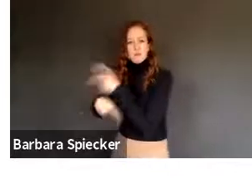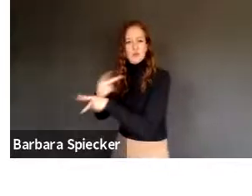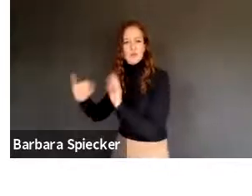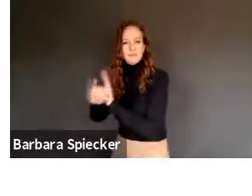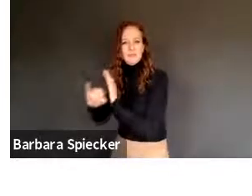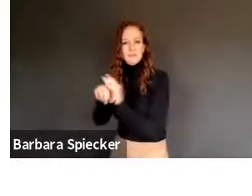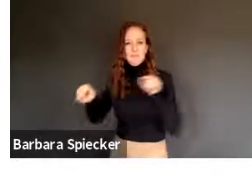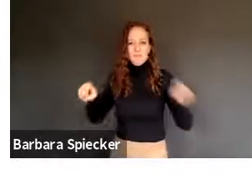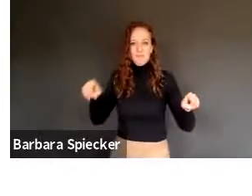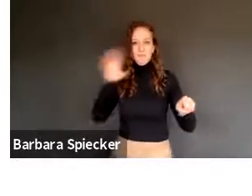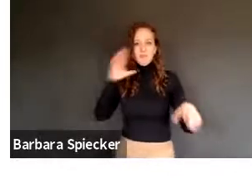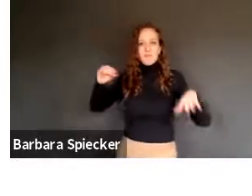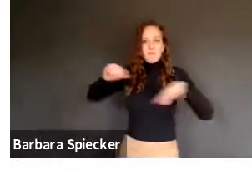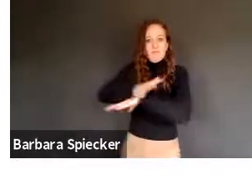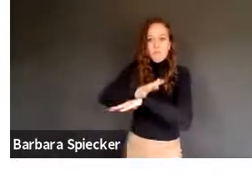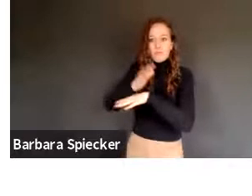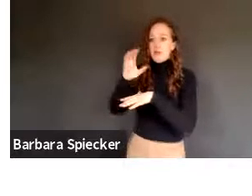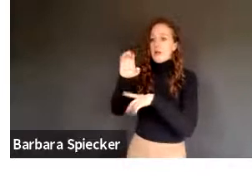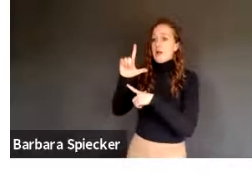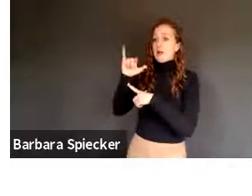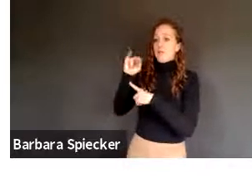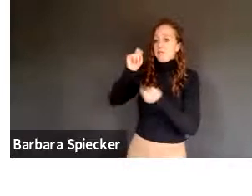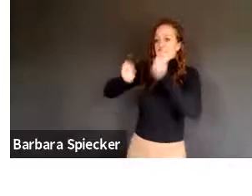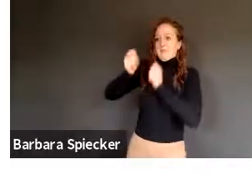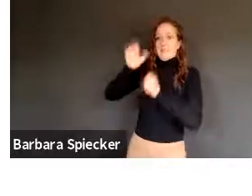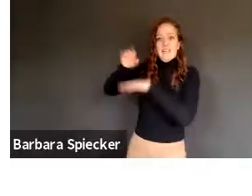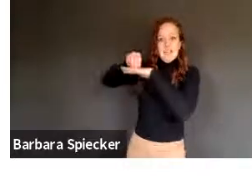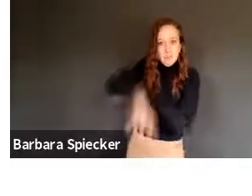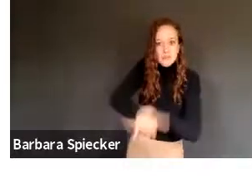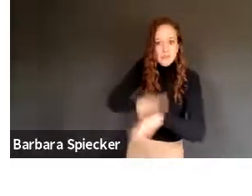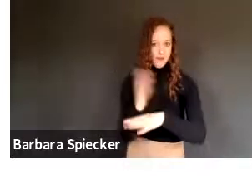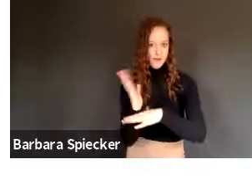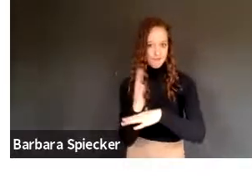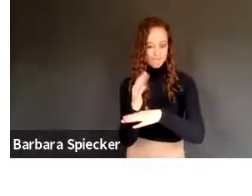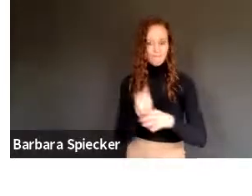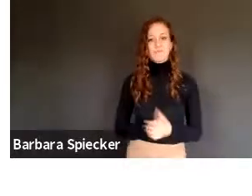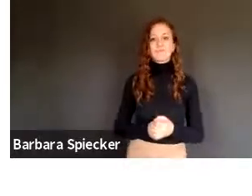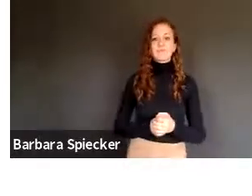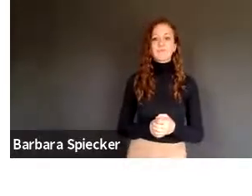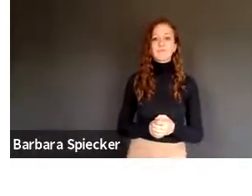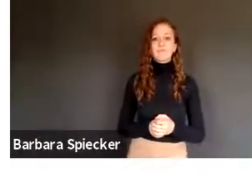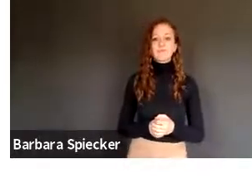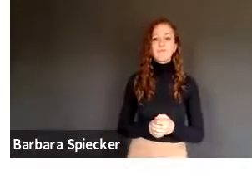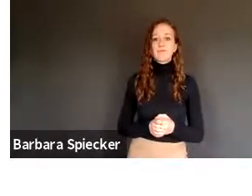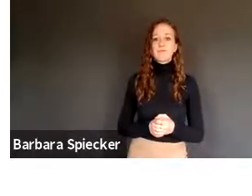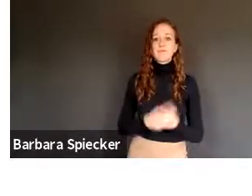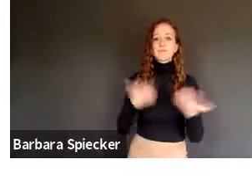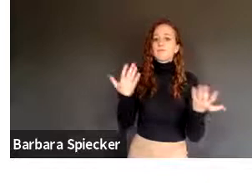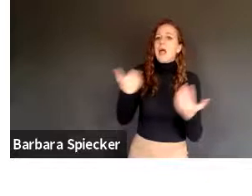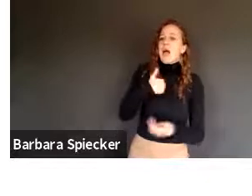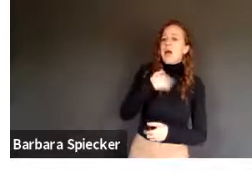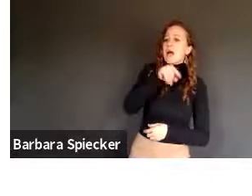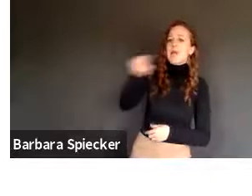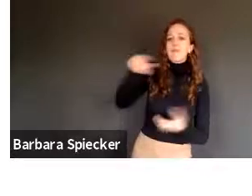will be, generally speaking, right? So the studies show that local processes and kelp identity play an important role in modifying the effects of El Nino